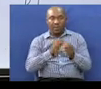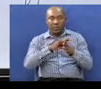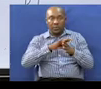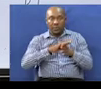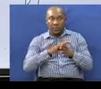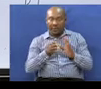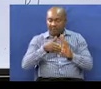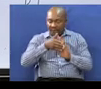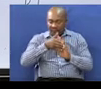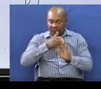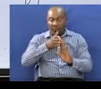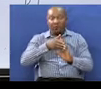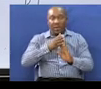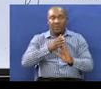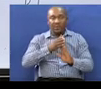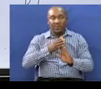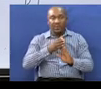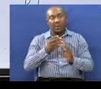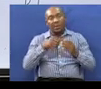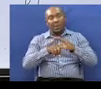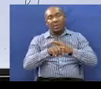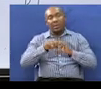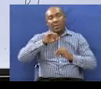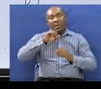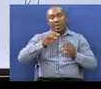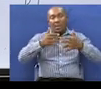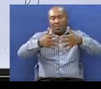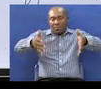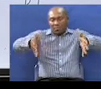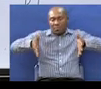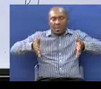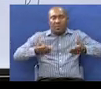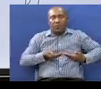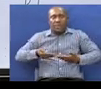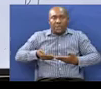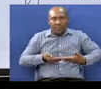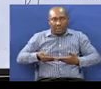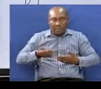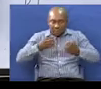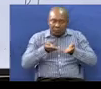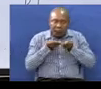hospital? First of all, it is used in the incubators.